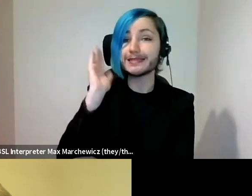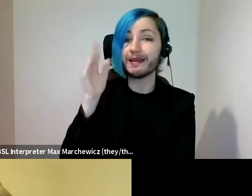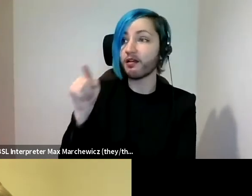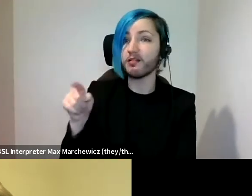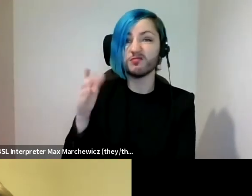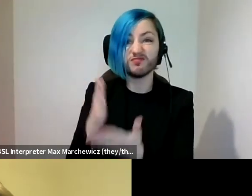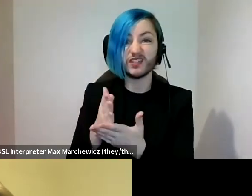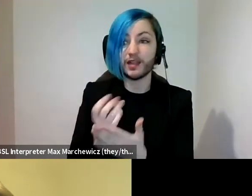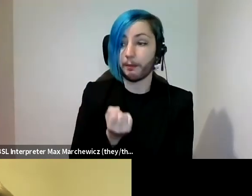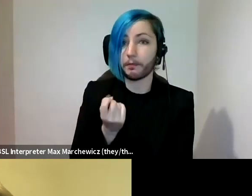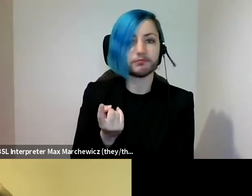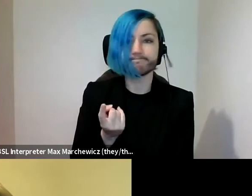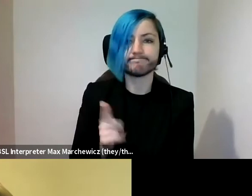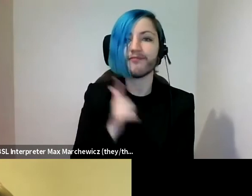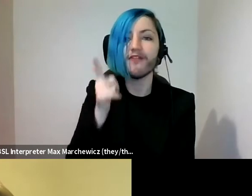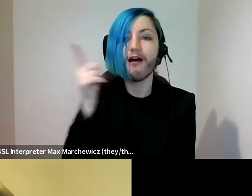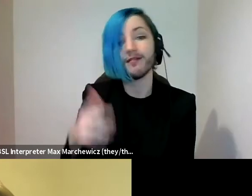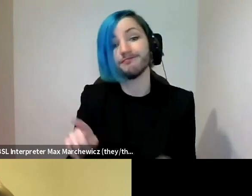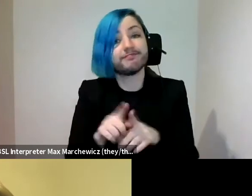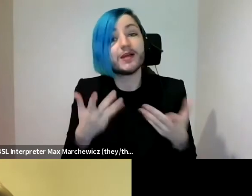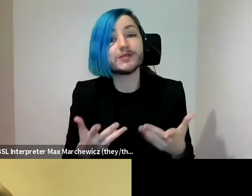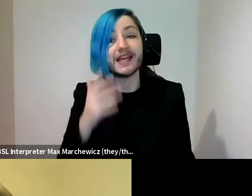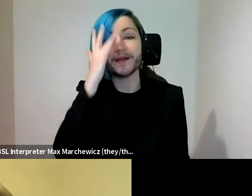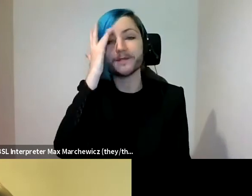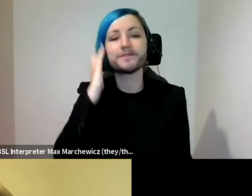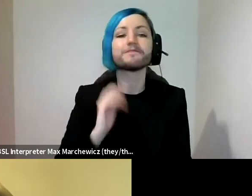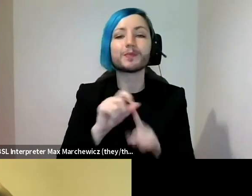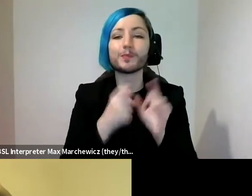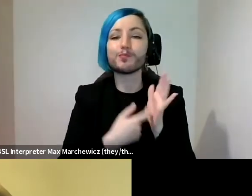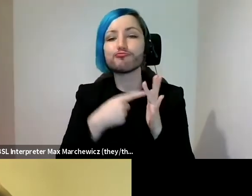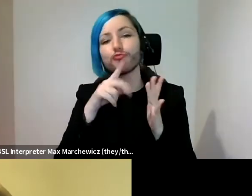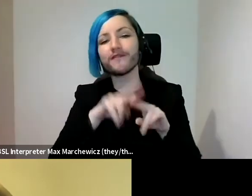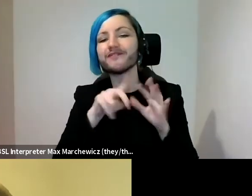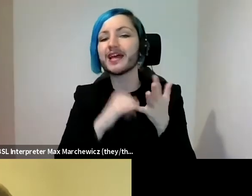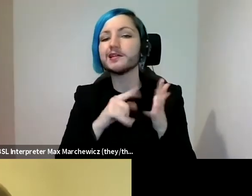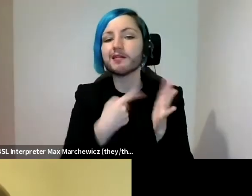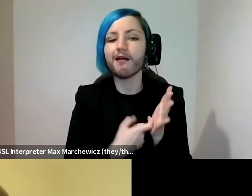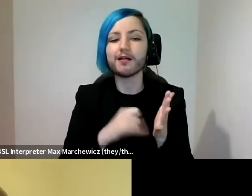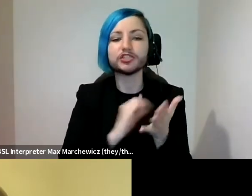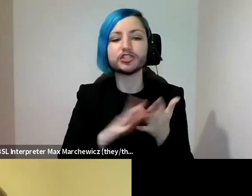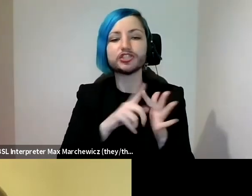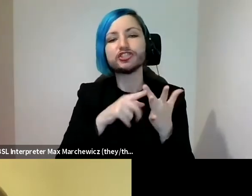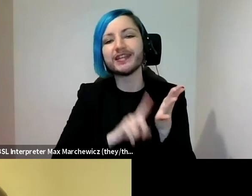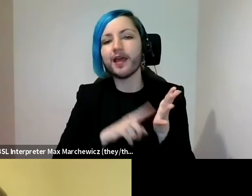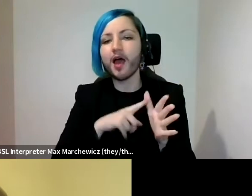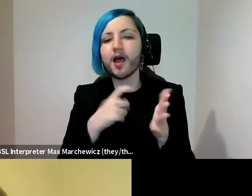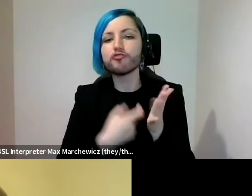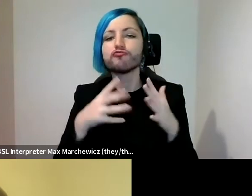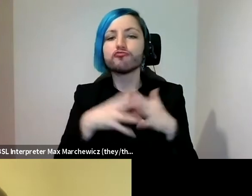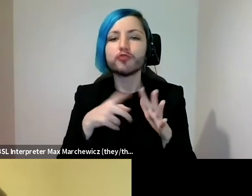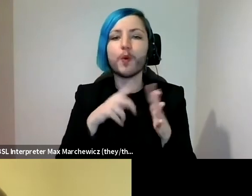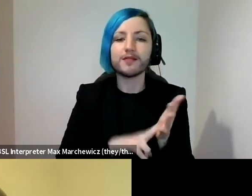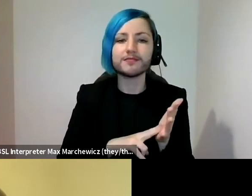us, as we have done today. Professor Sheila Rowan is Director of the University of Glasgow's Institute of